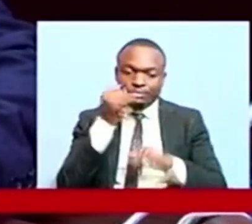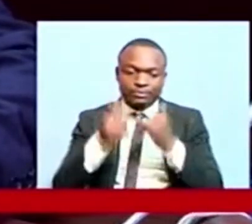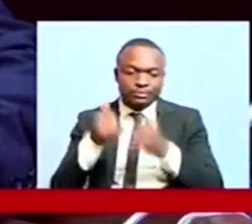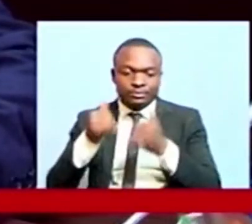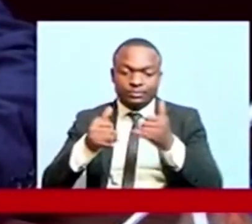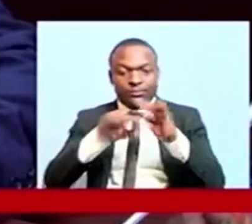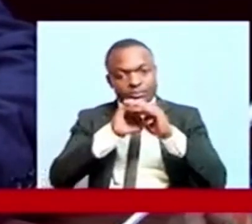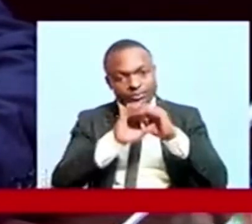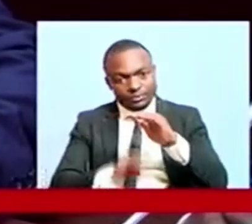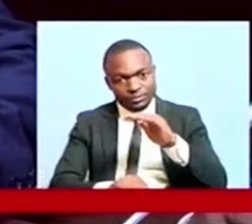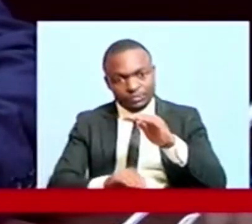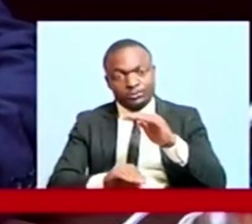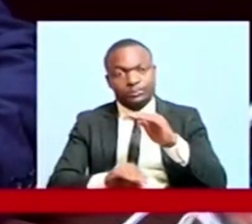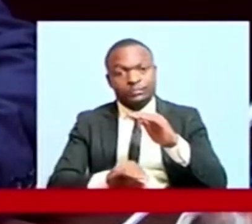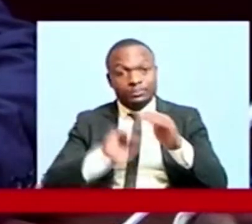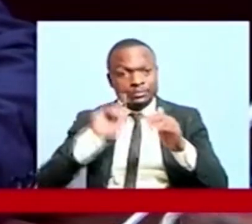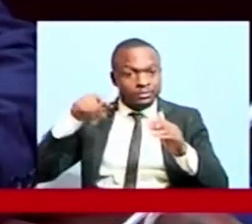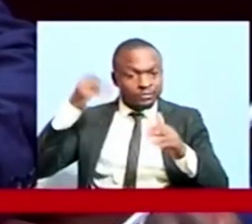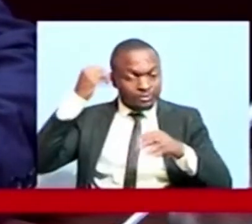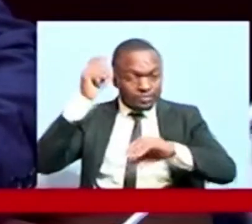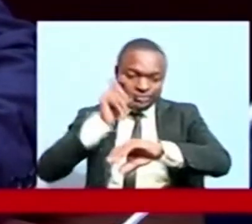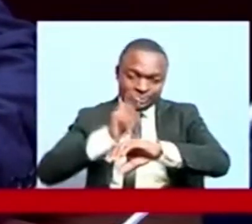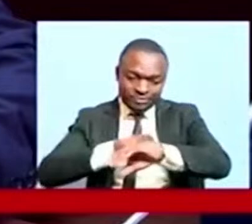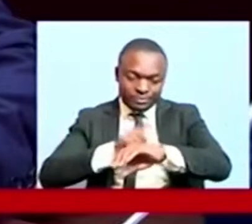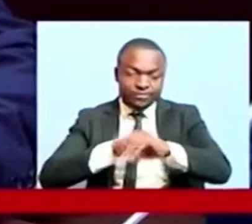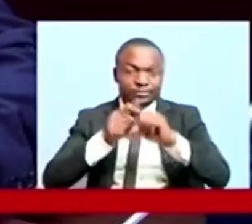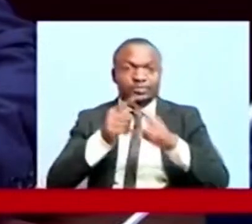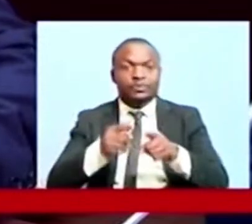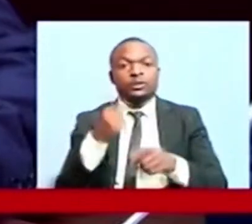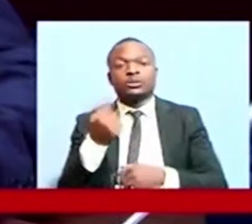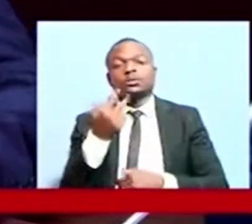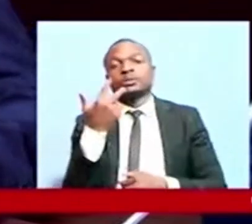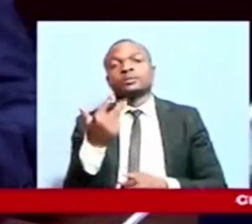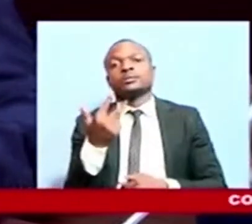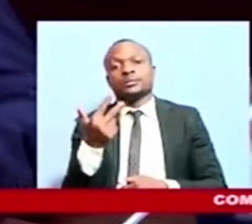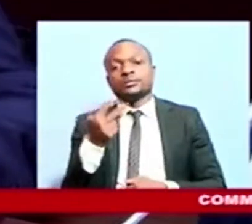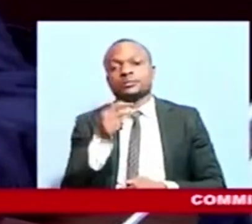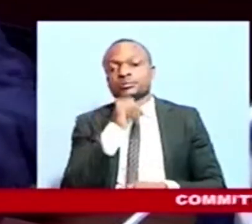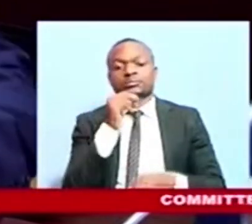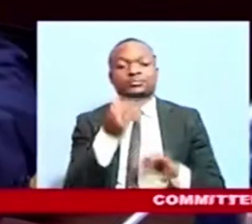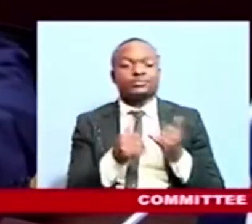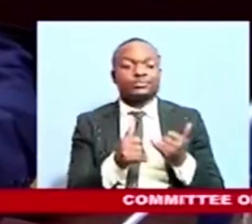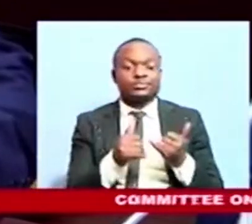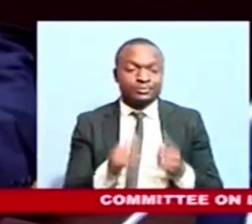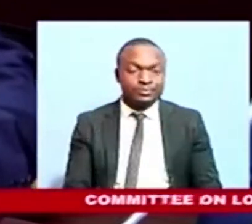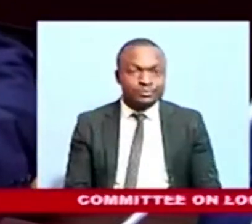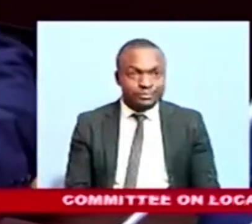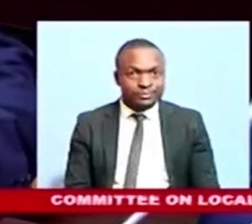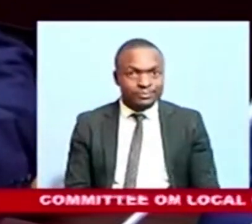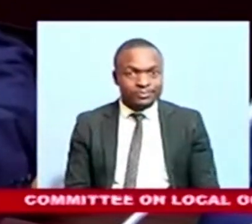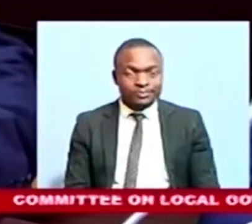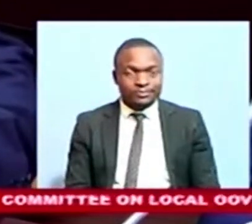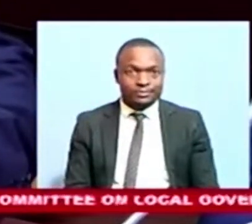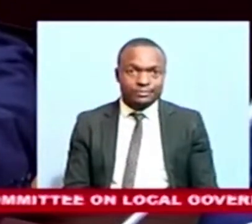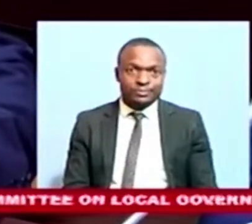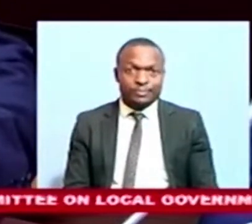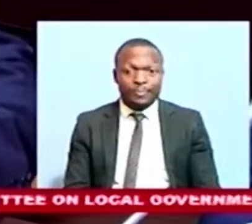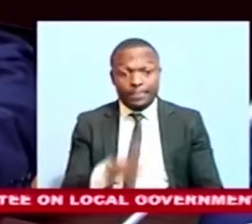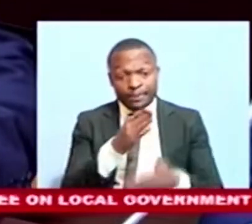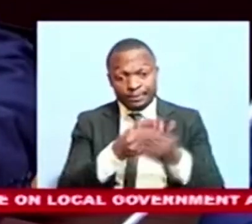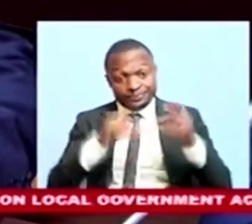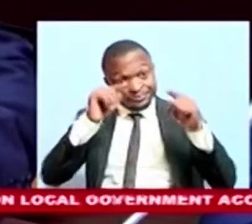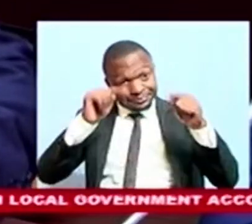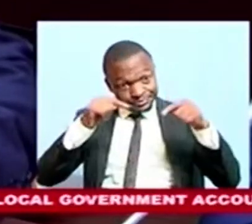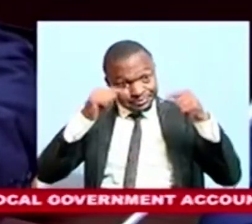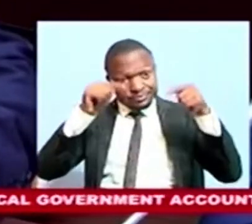under defect liability period, except 3 projects. So there's some progress out